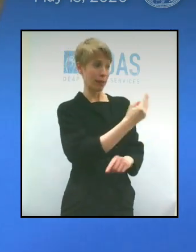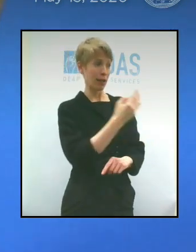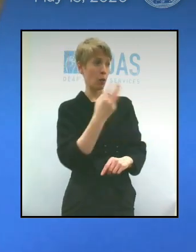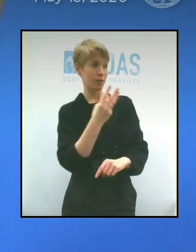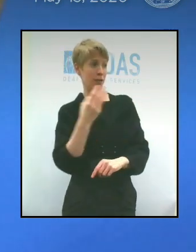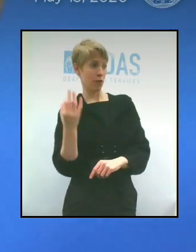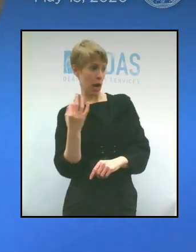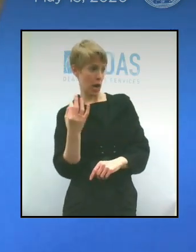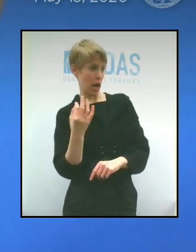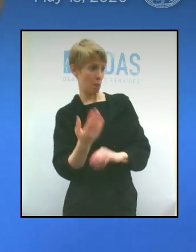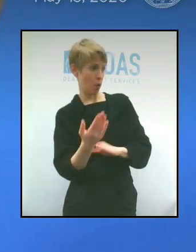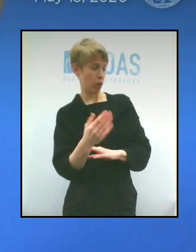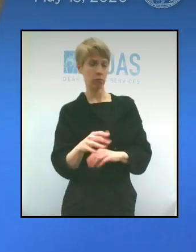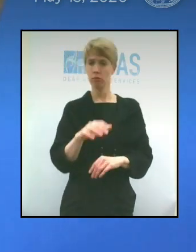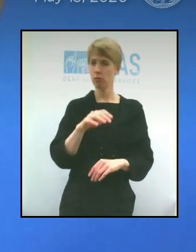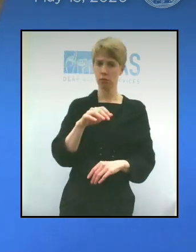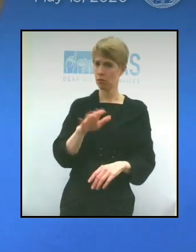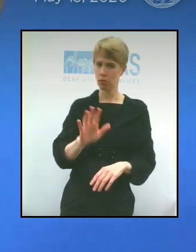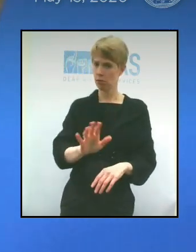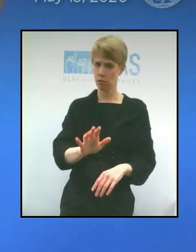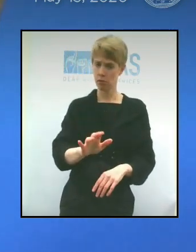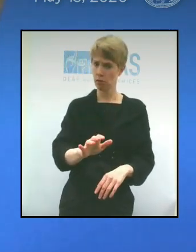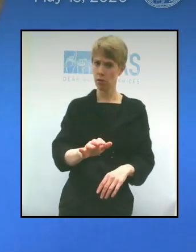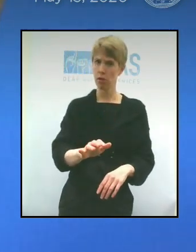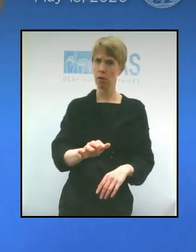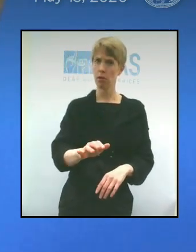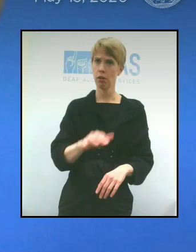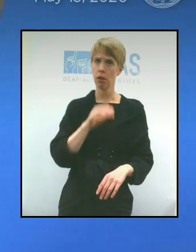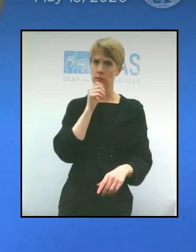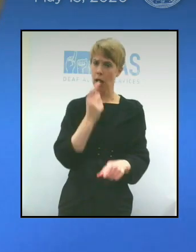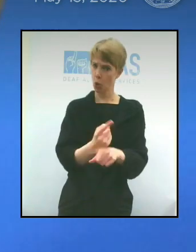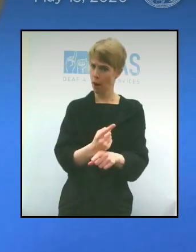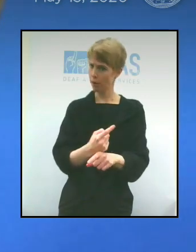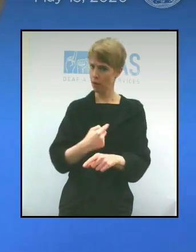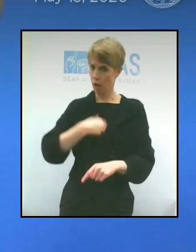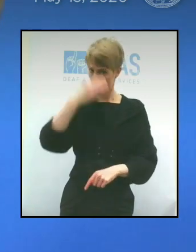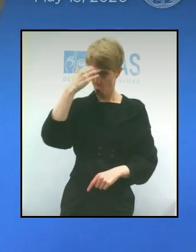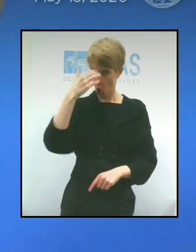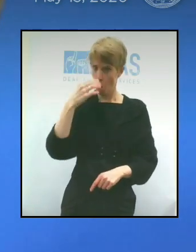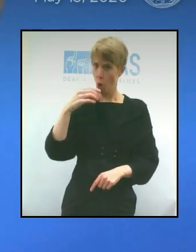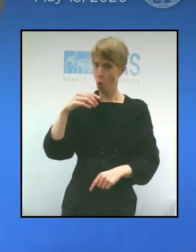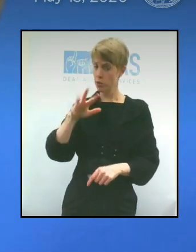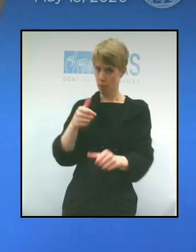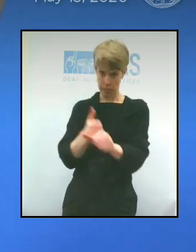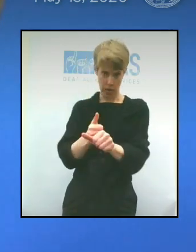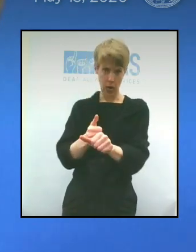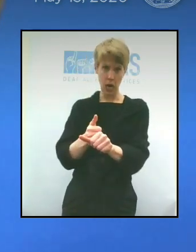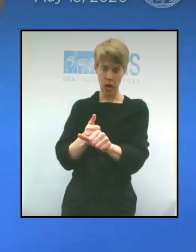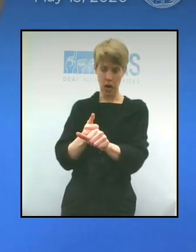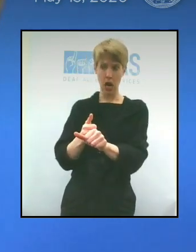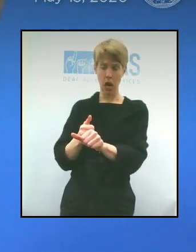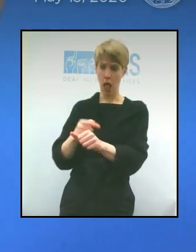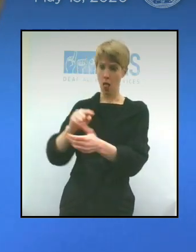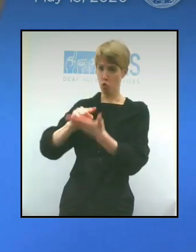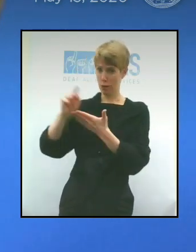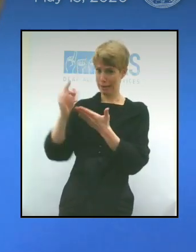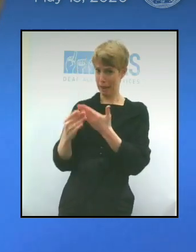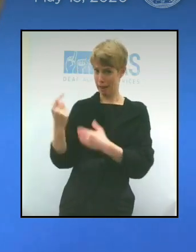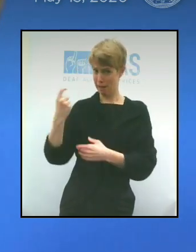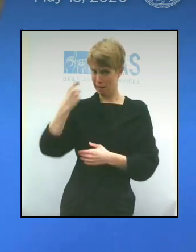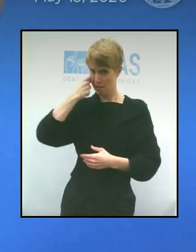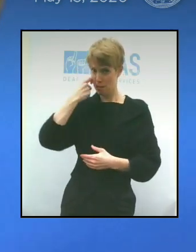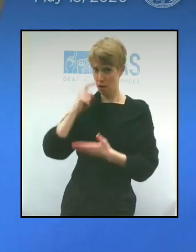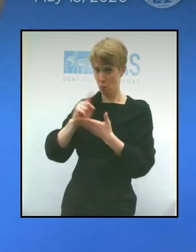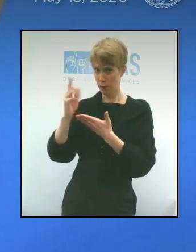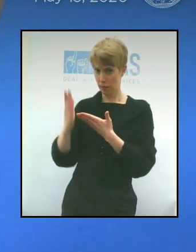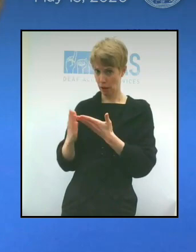That's I mean, not if it correct. Could, I realize certainly that. That is not correct, because I know it was updated over the weekend. I know the only